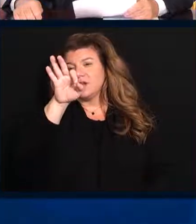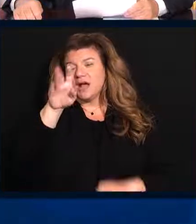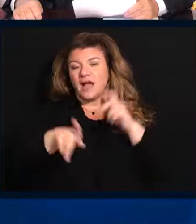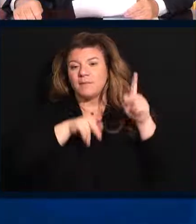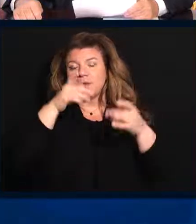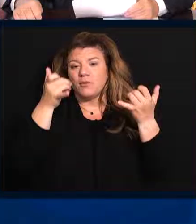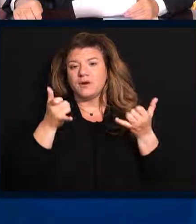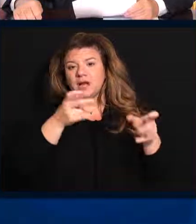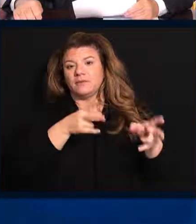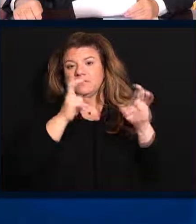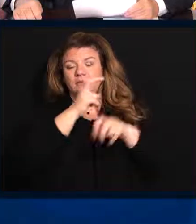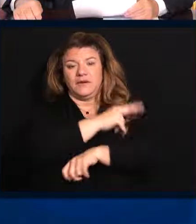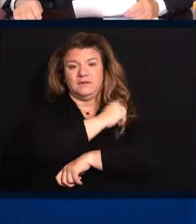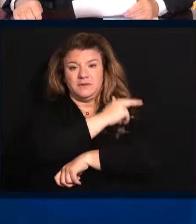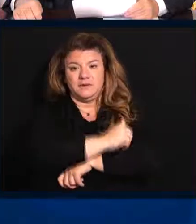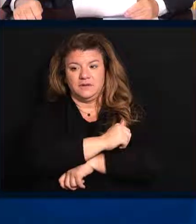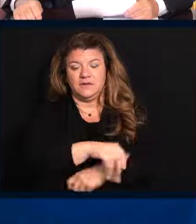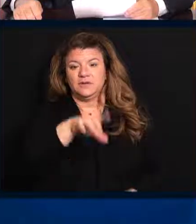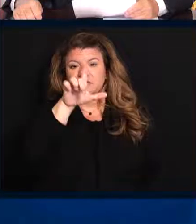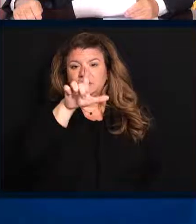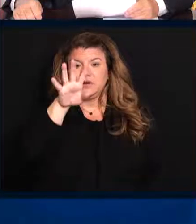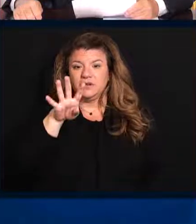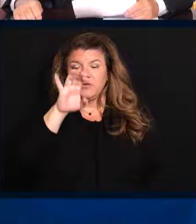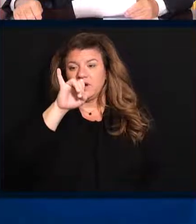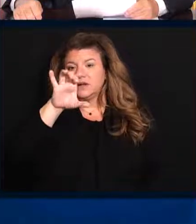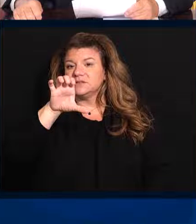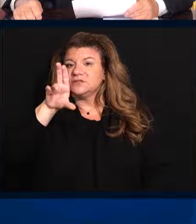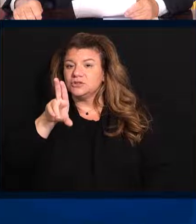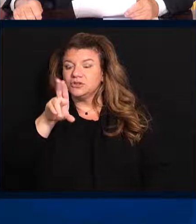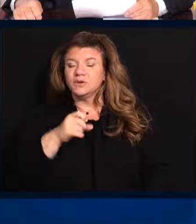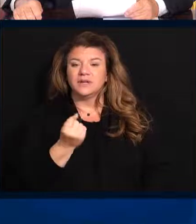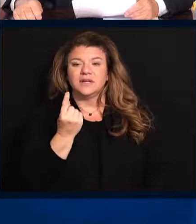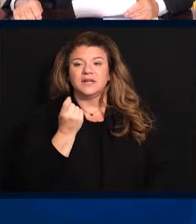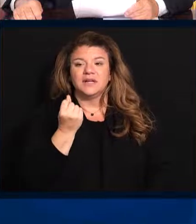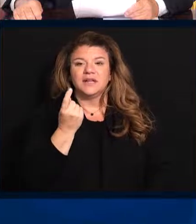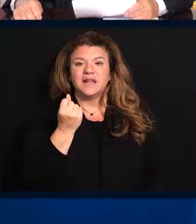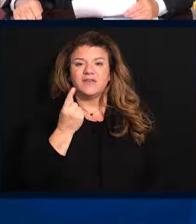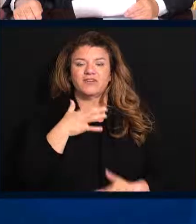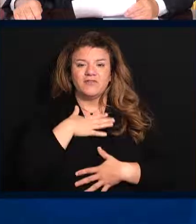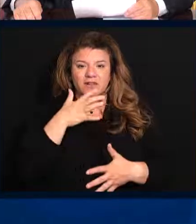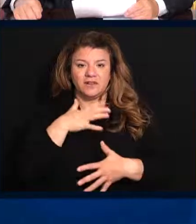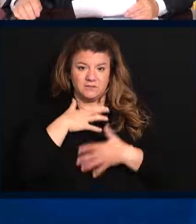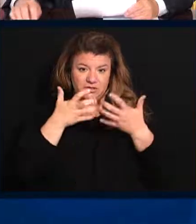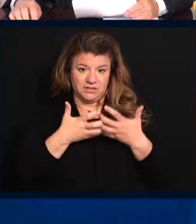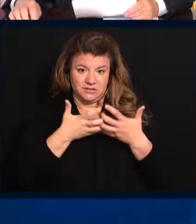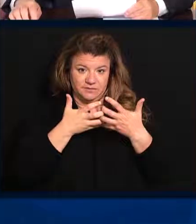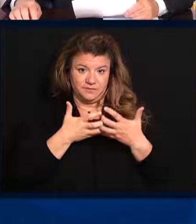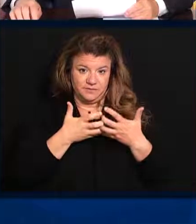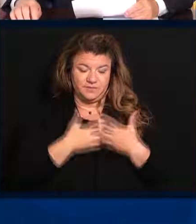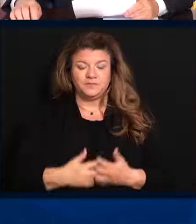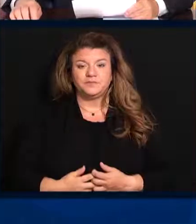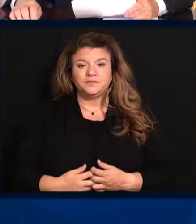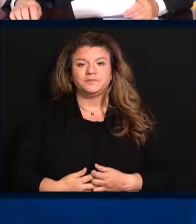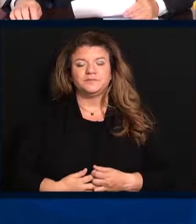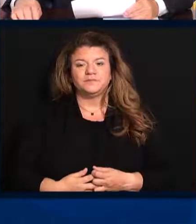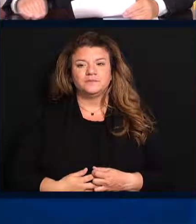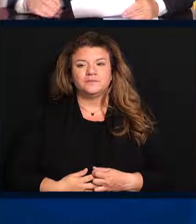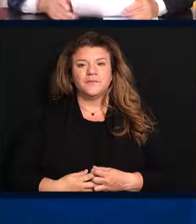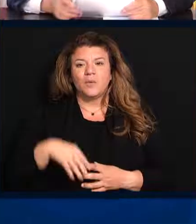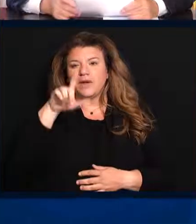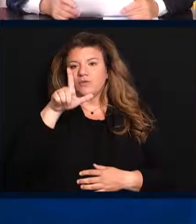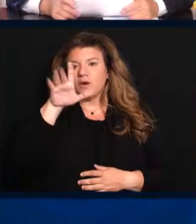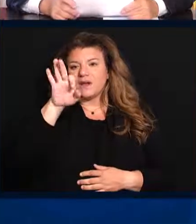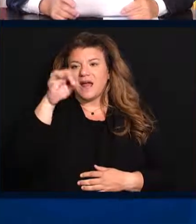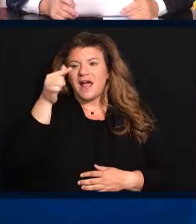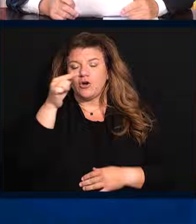now hospitalized, 24 in the ICU units and 11 on ventilators. And we have 29 green